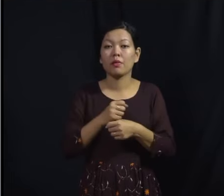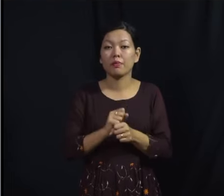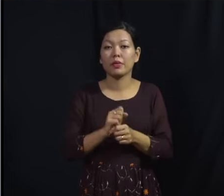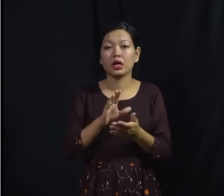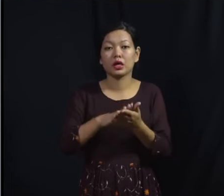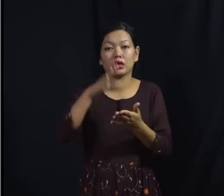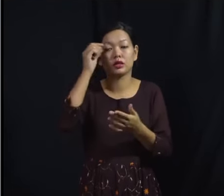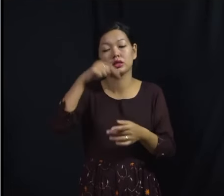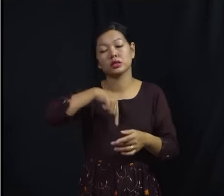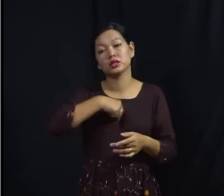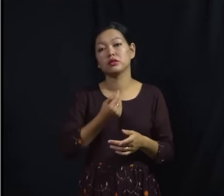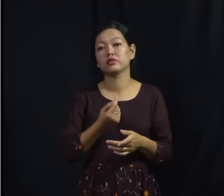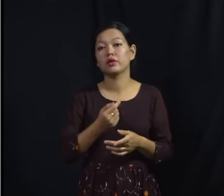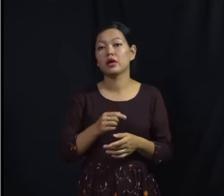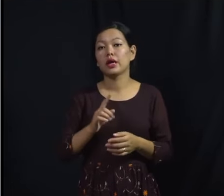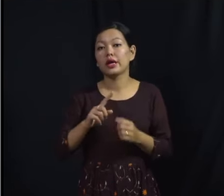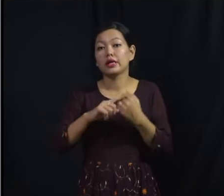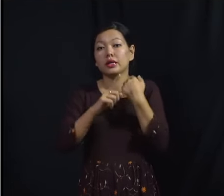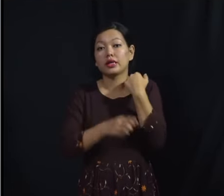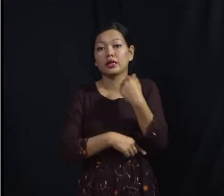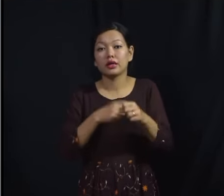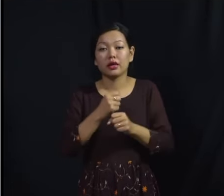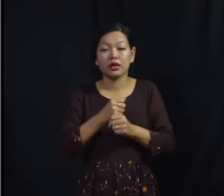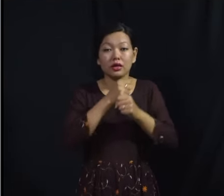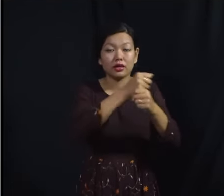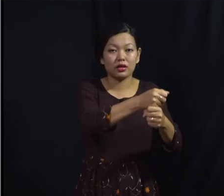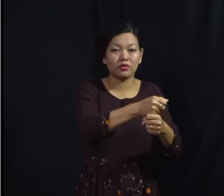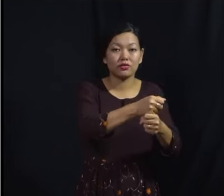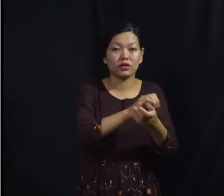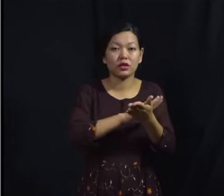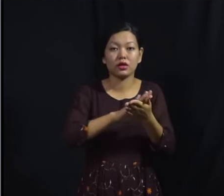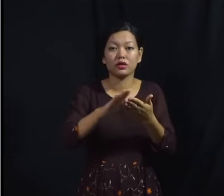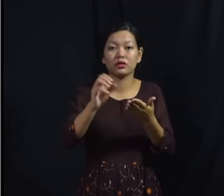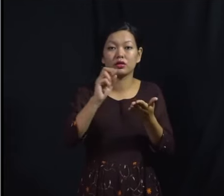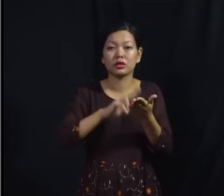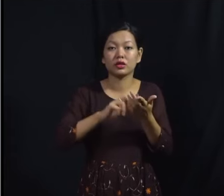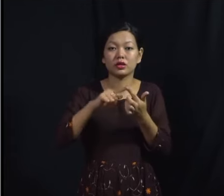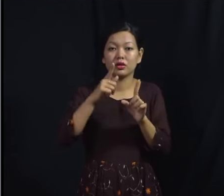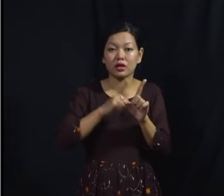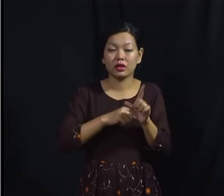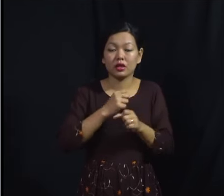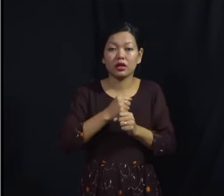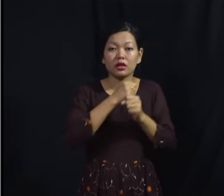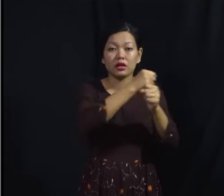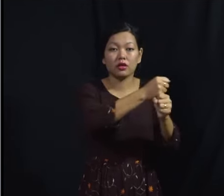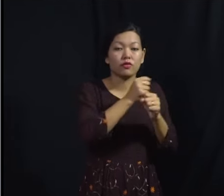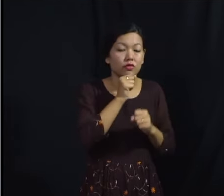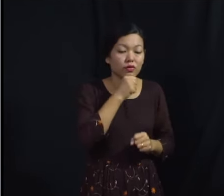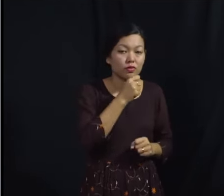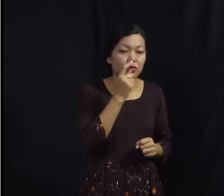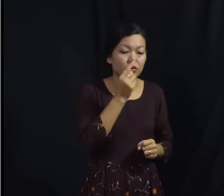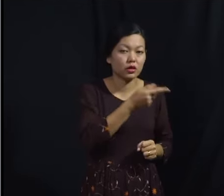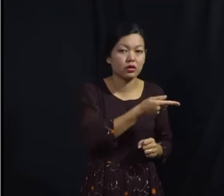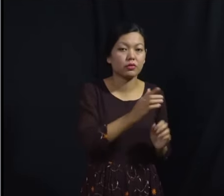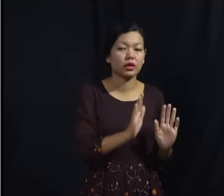not listen to the naysayers at all. And we find her saying none at all to naysayers. She did not pay